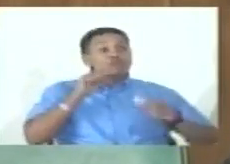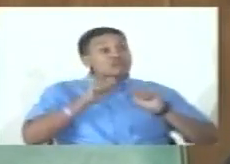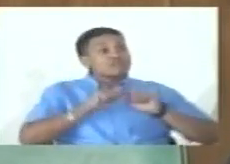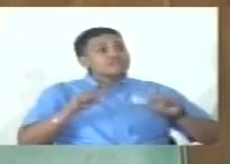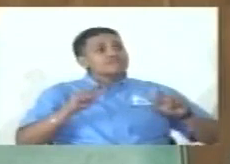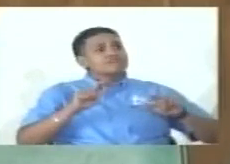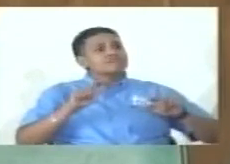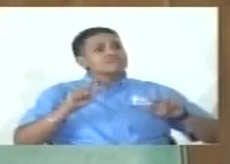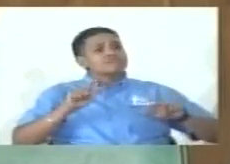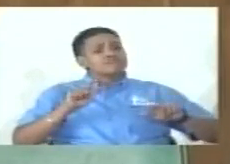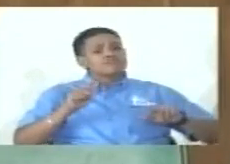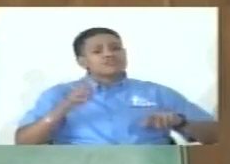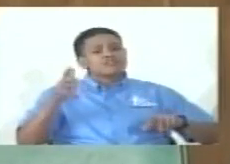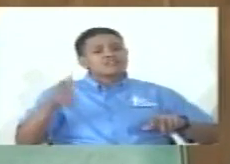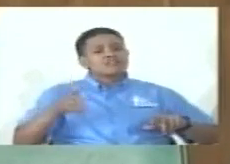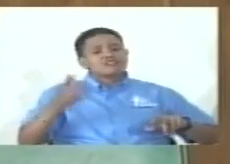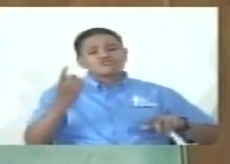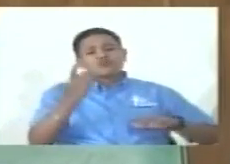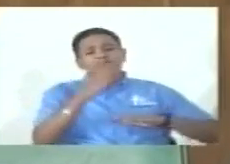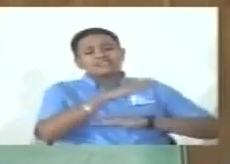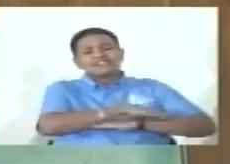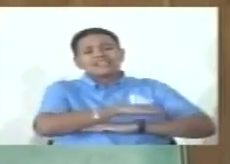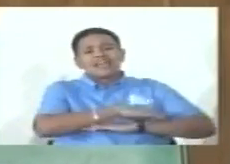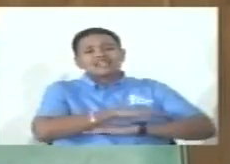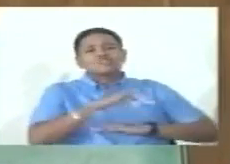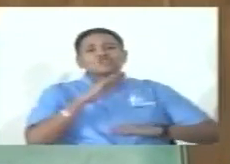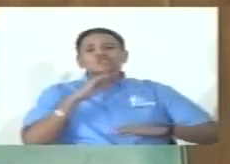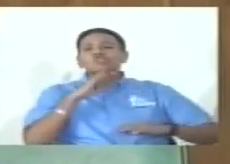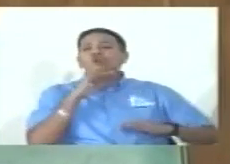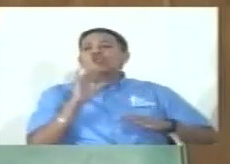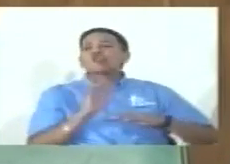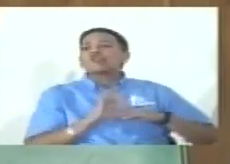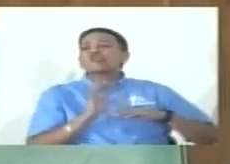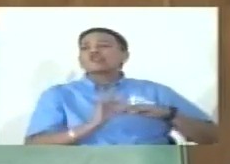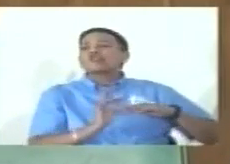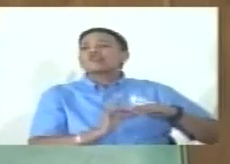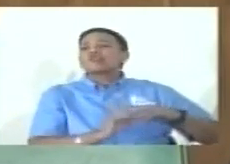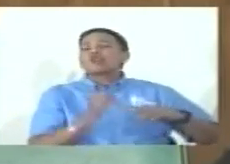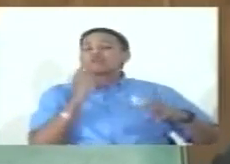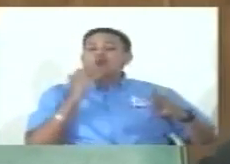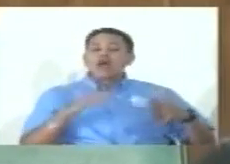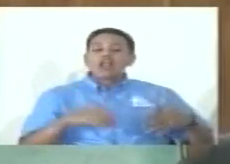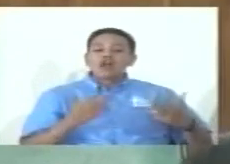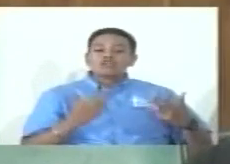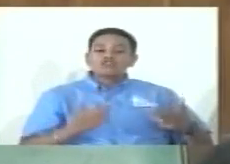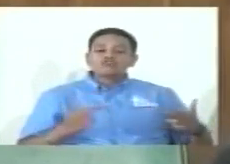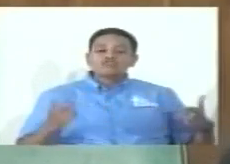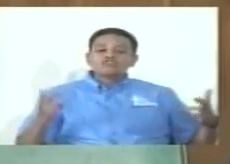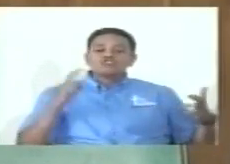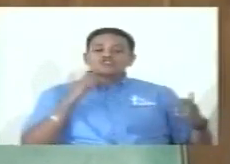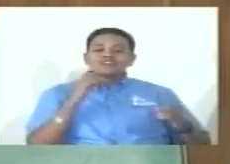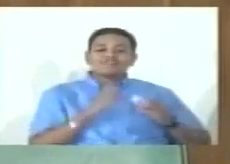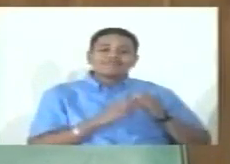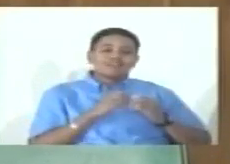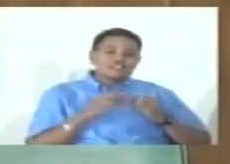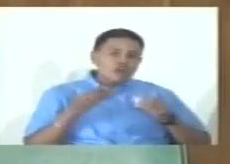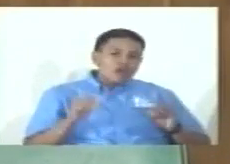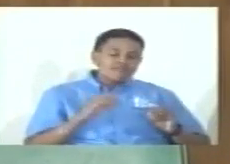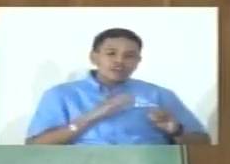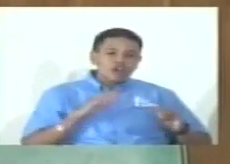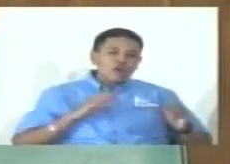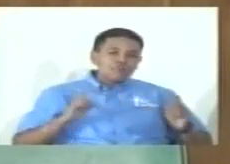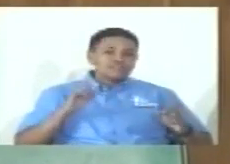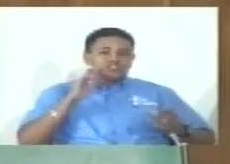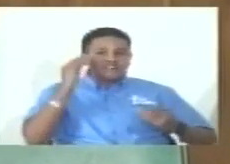sit on some desks, gathering dust because of lack of resources to fix the Office of the Commissioner of